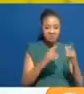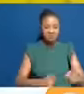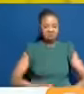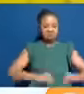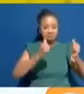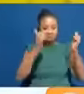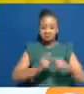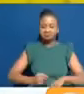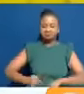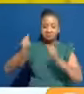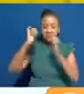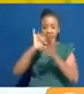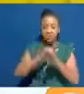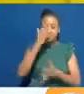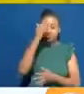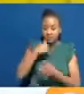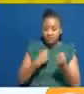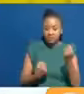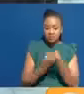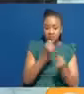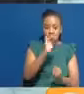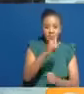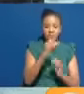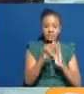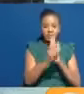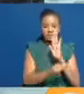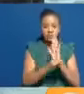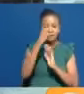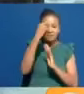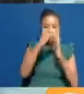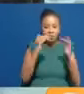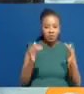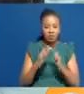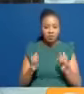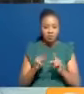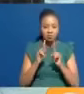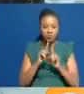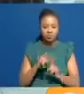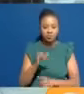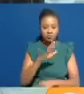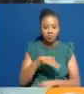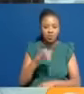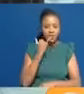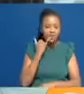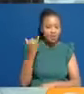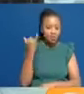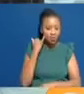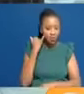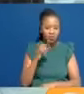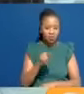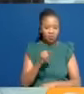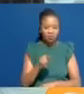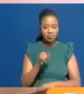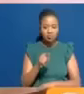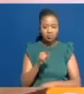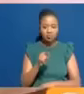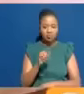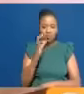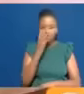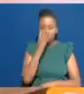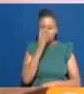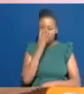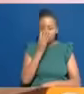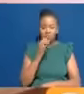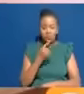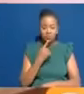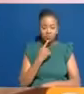hiyo maneno yako, hiyo agenda yako ya housing. Listing Nakuru and its environs as part of the country's bread basket, the president pleaded